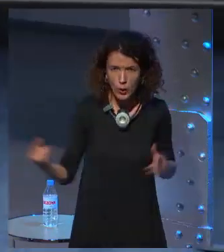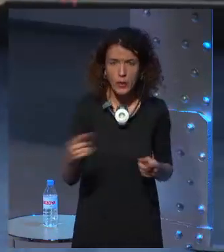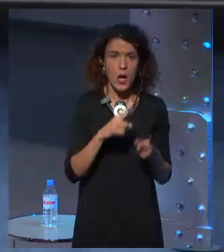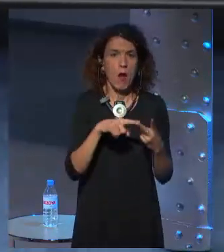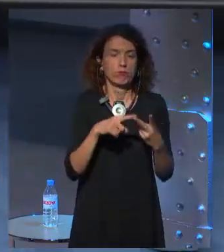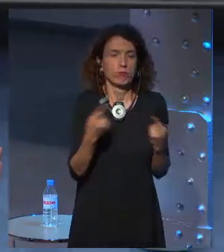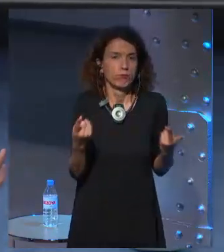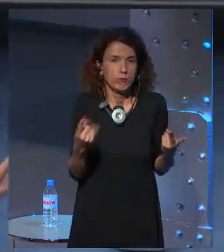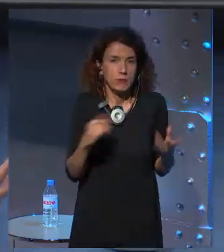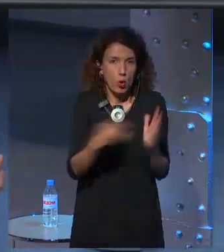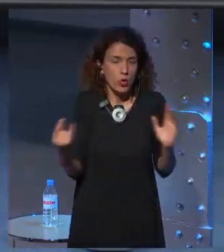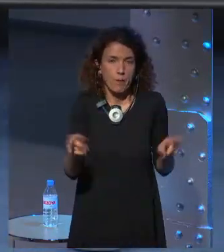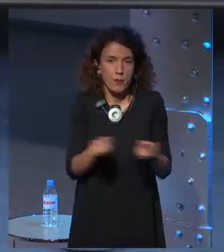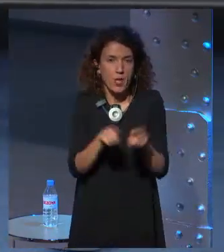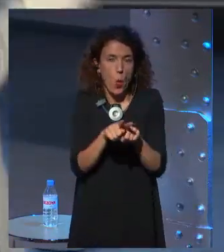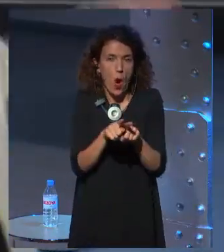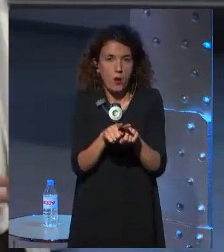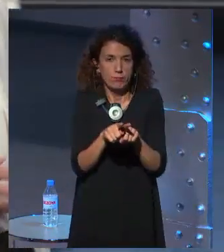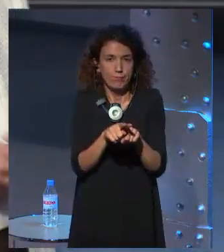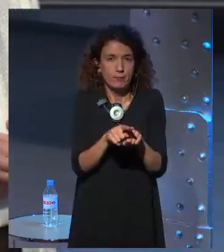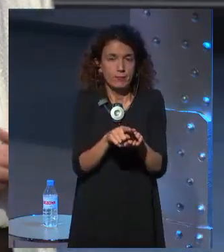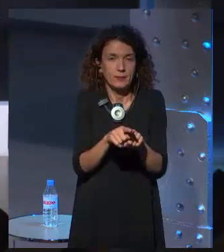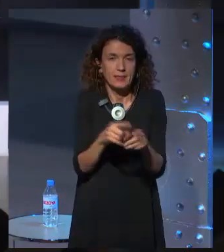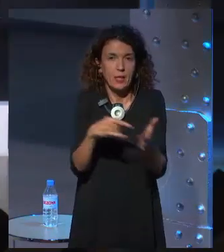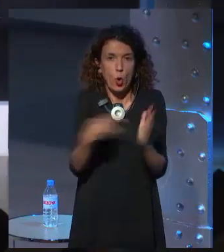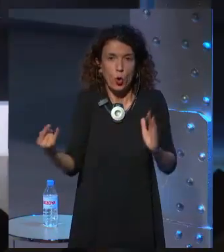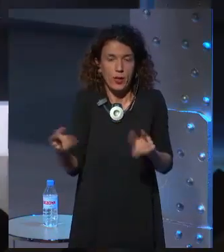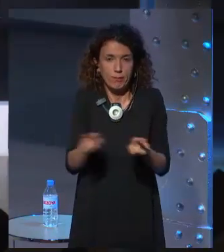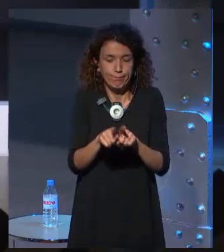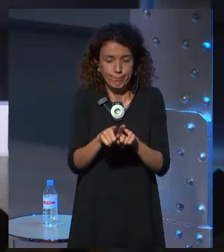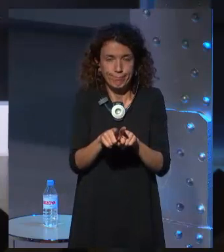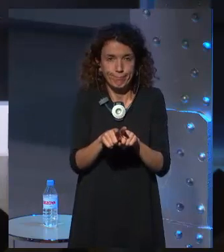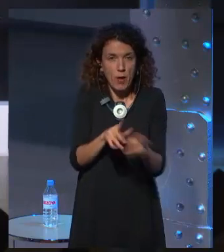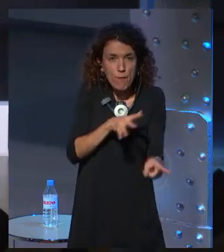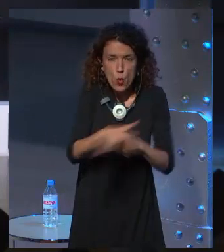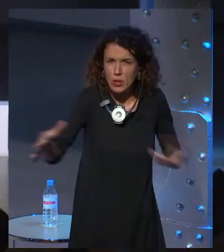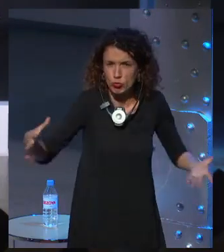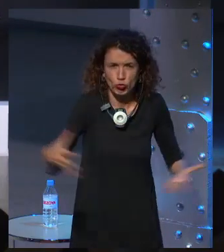work, whether it's in factories, in the office, or around the globe.